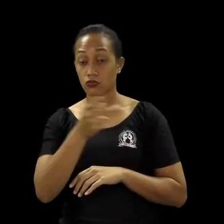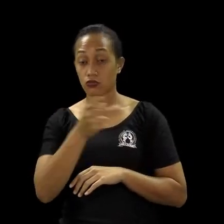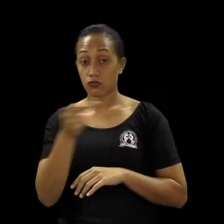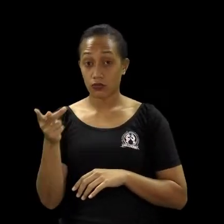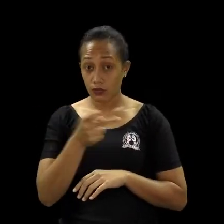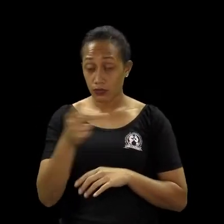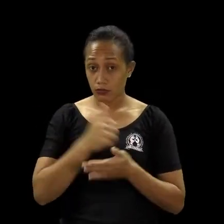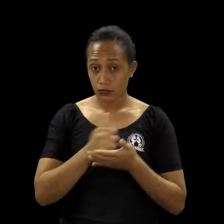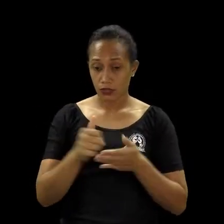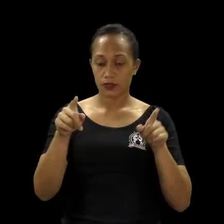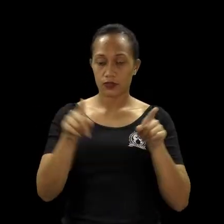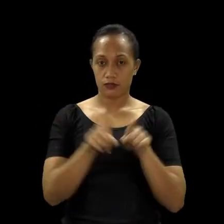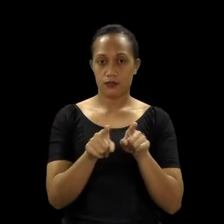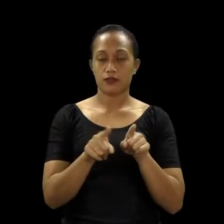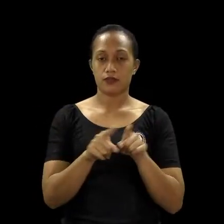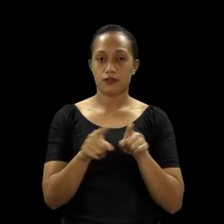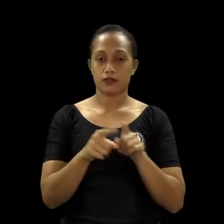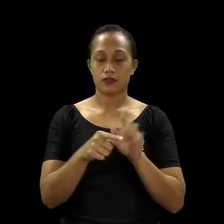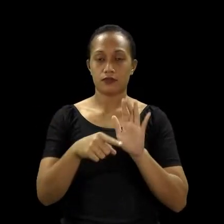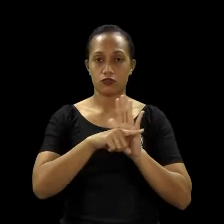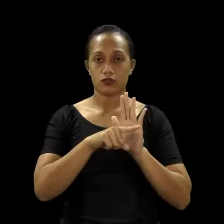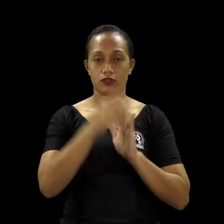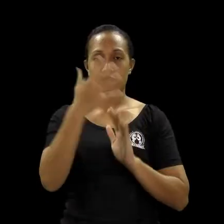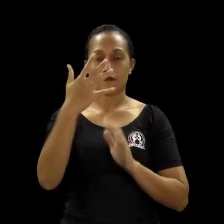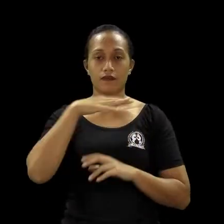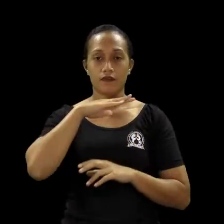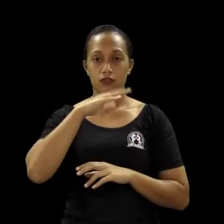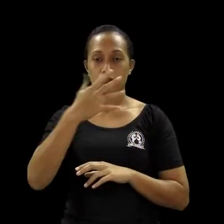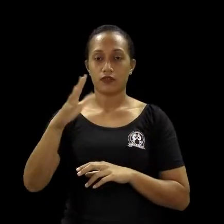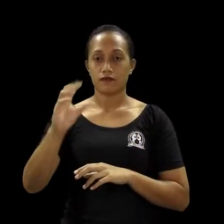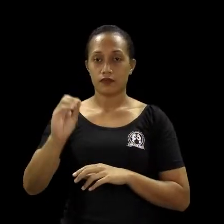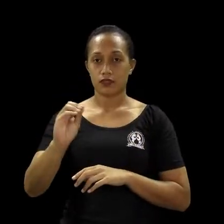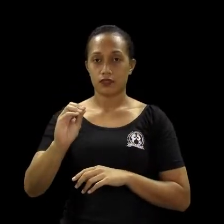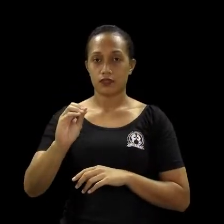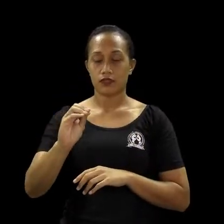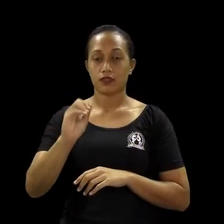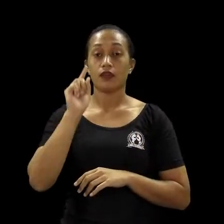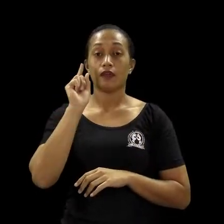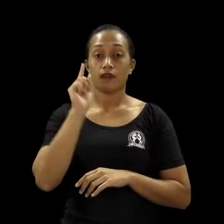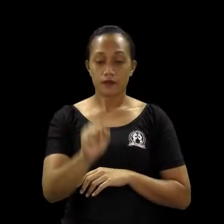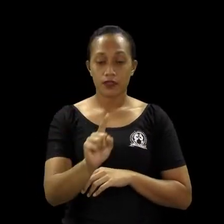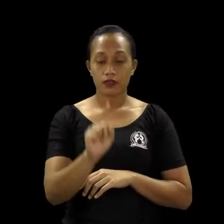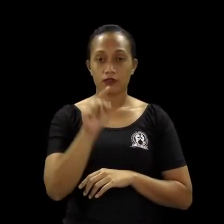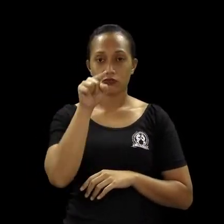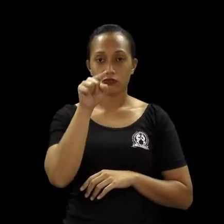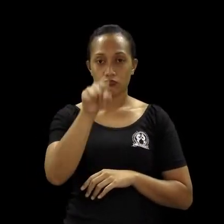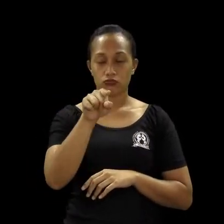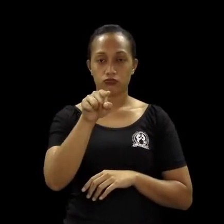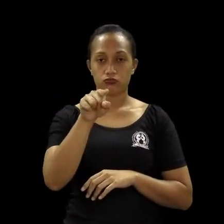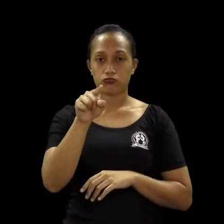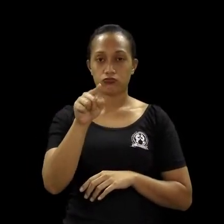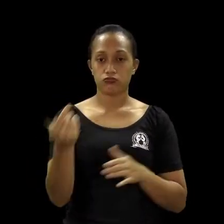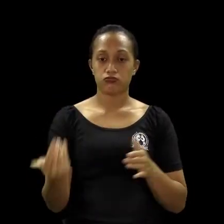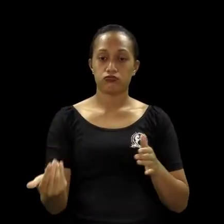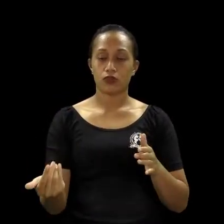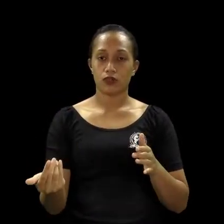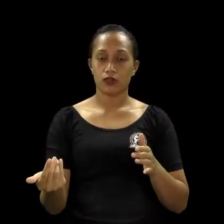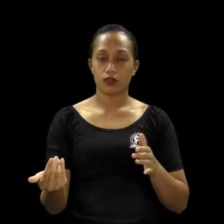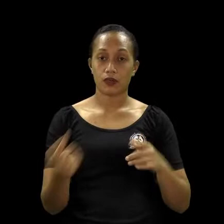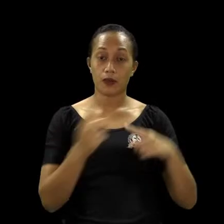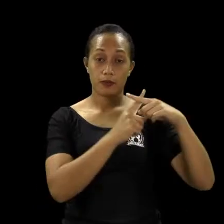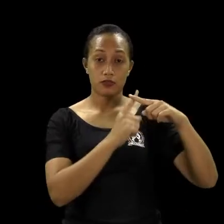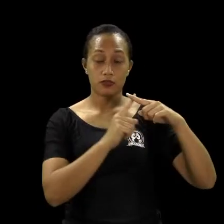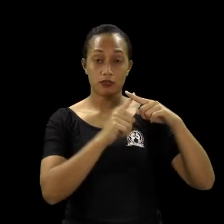these two would be the same thing as subtracting 550. And then we have a